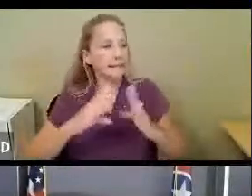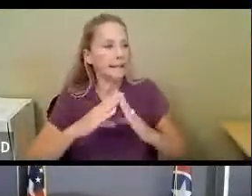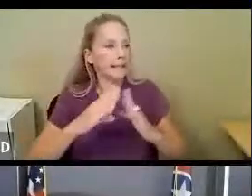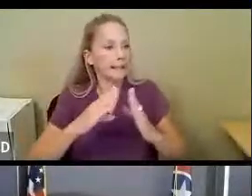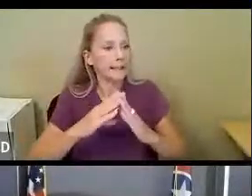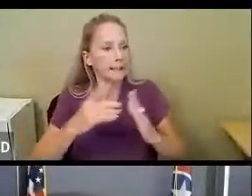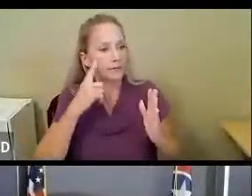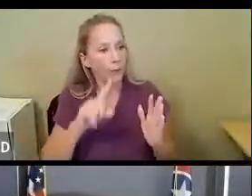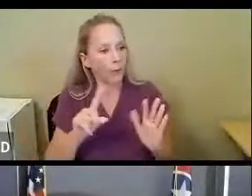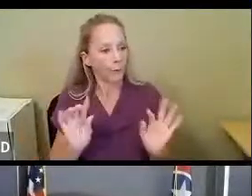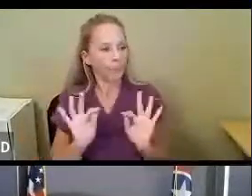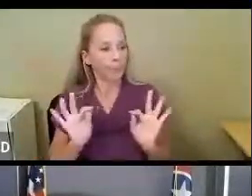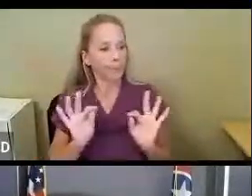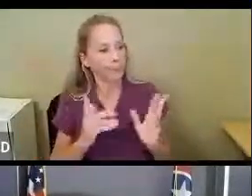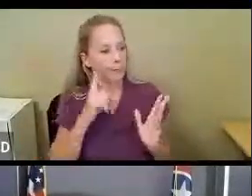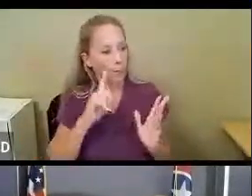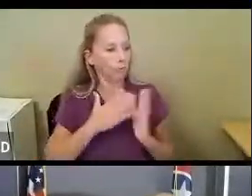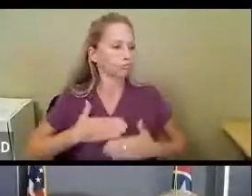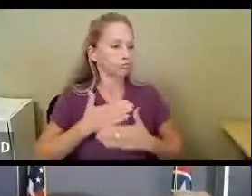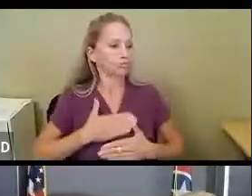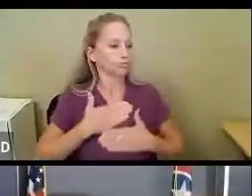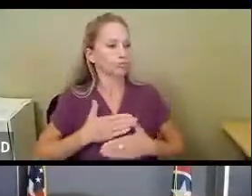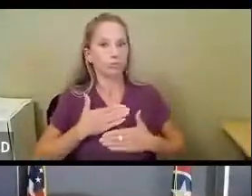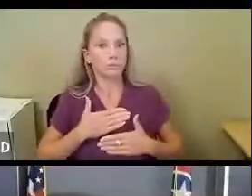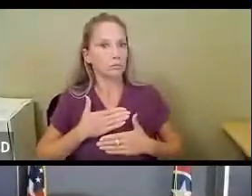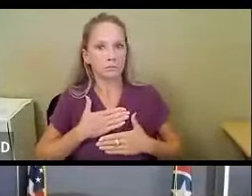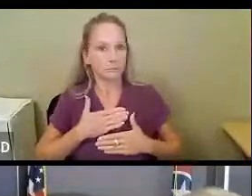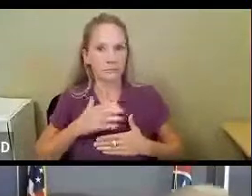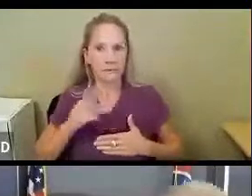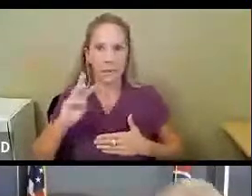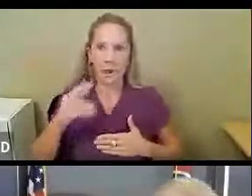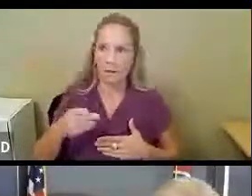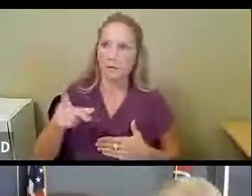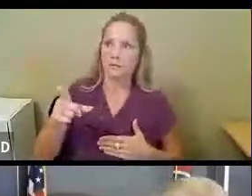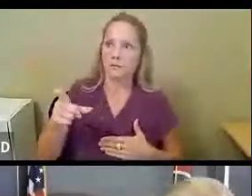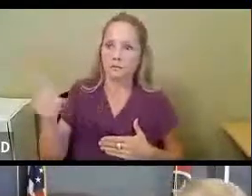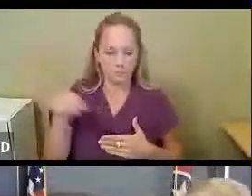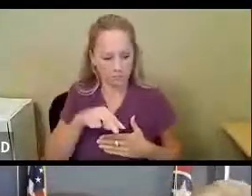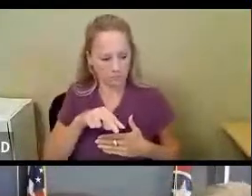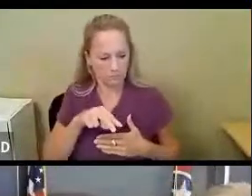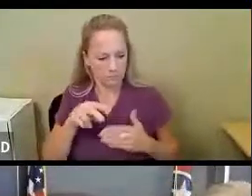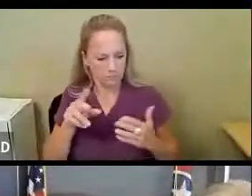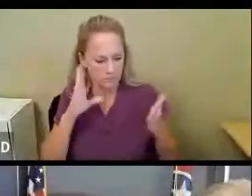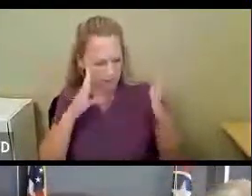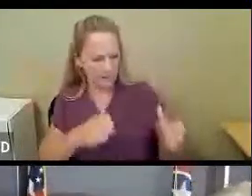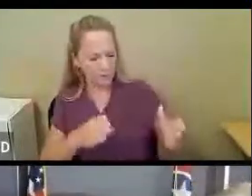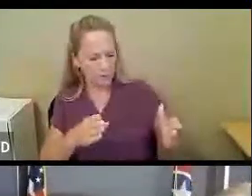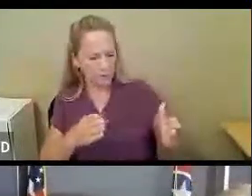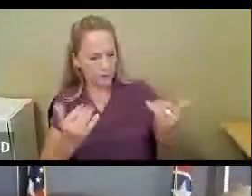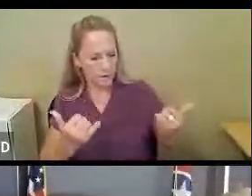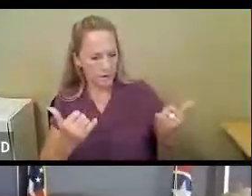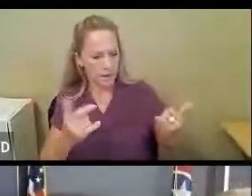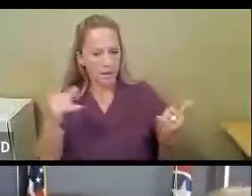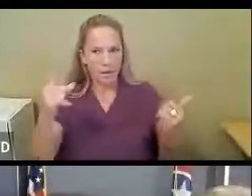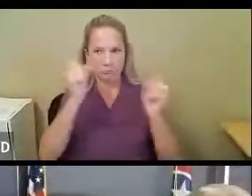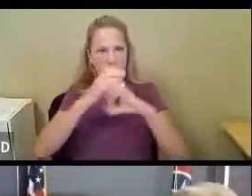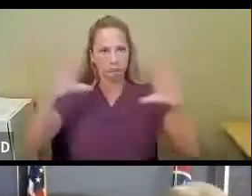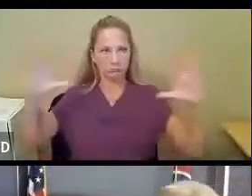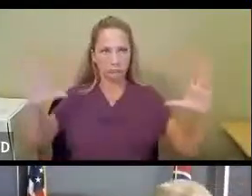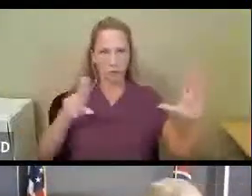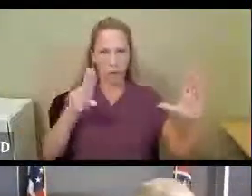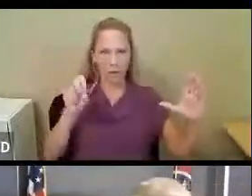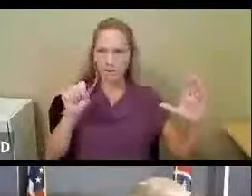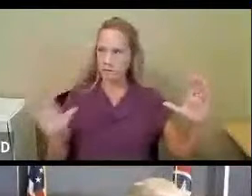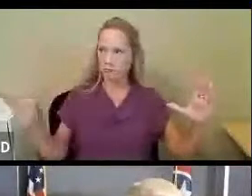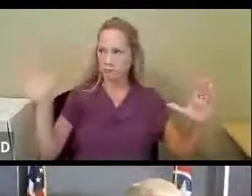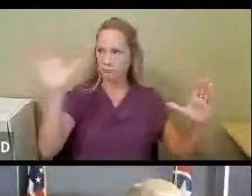crumpets. This has got the attention of people who look at the big picture nationally to keep all